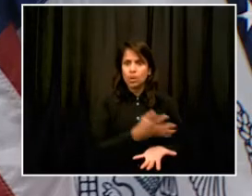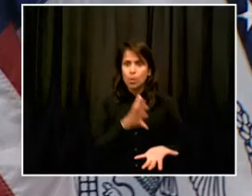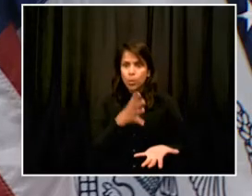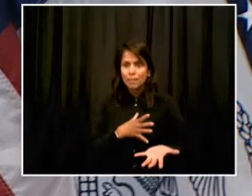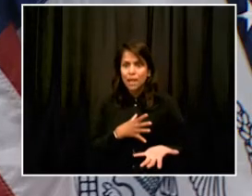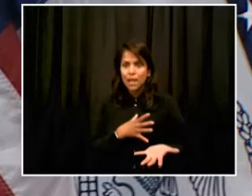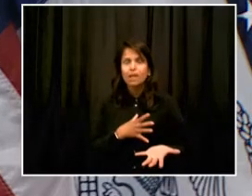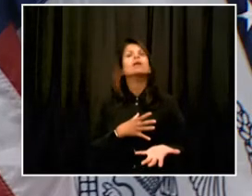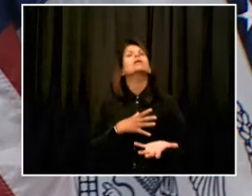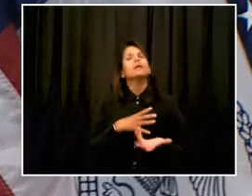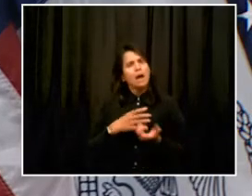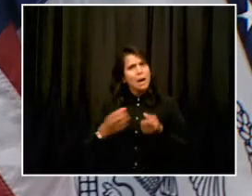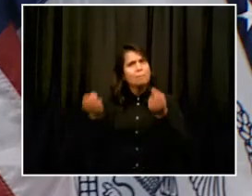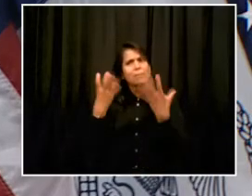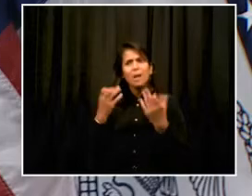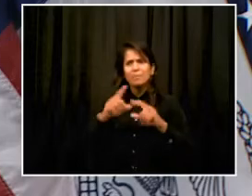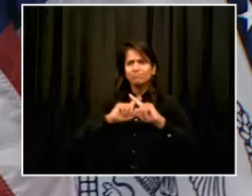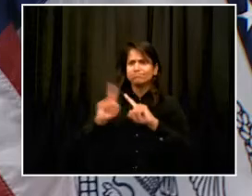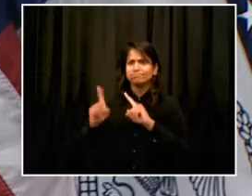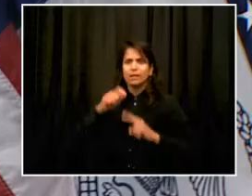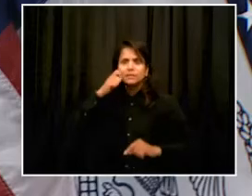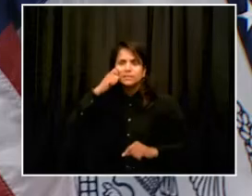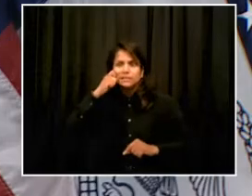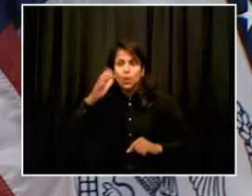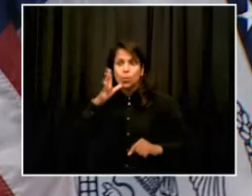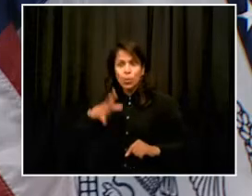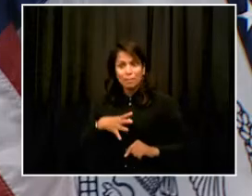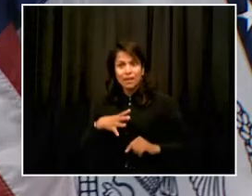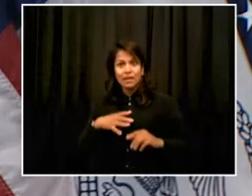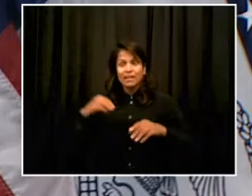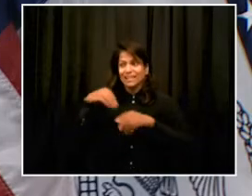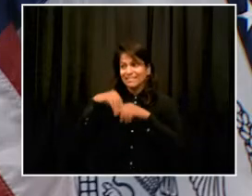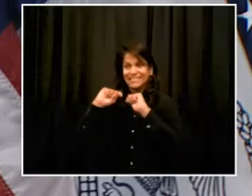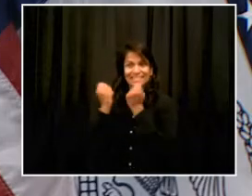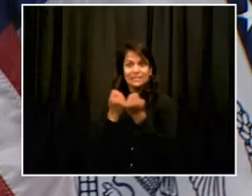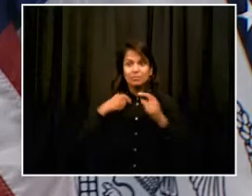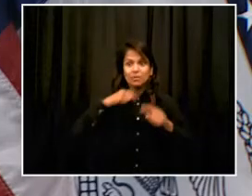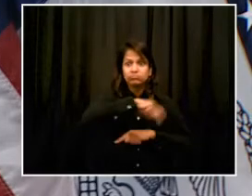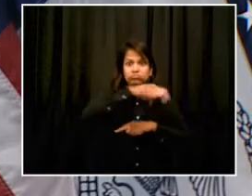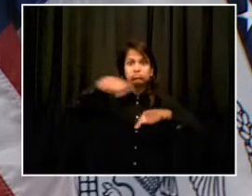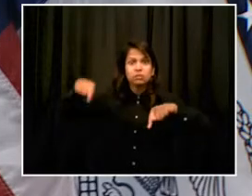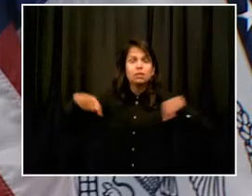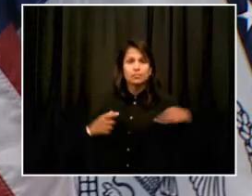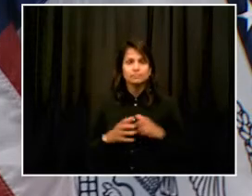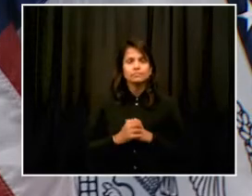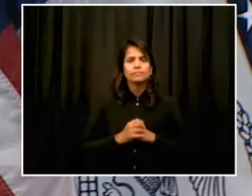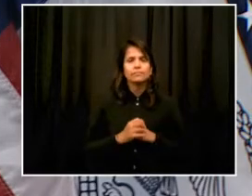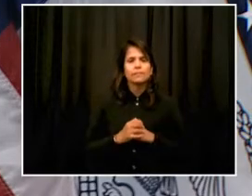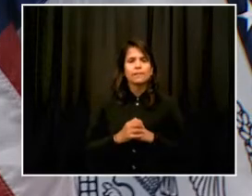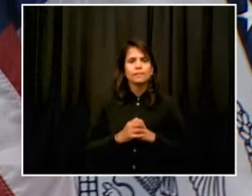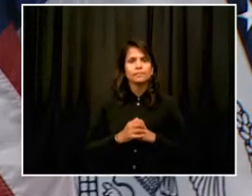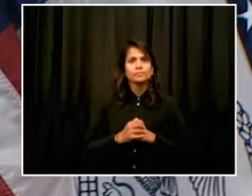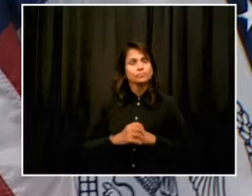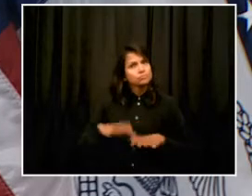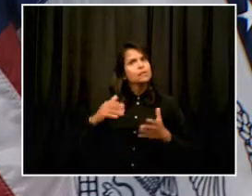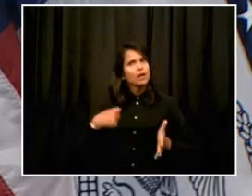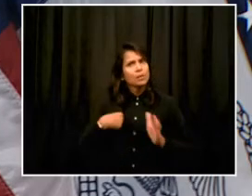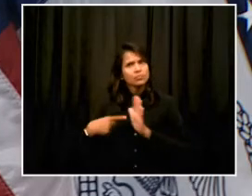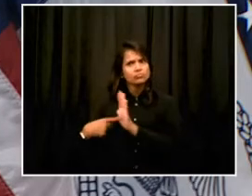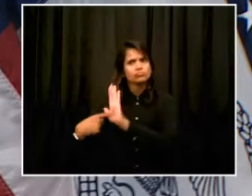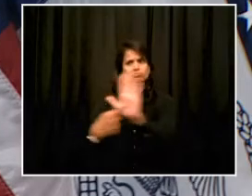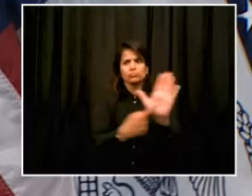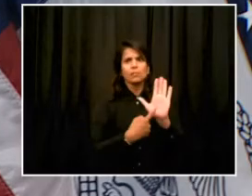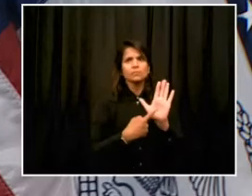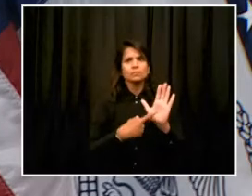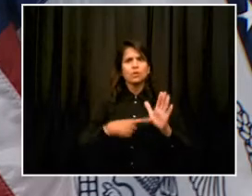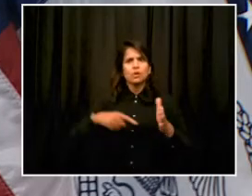city. Whether you're talking about racial or ethnic background, or 5 boroughs, or you're talking about people from the LGBT community, whatever